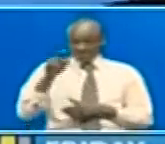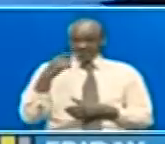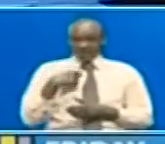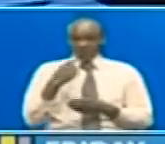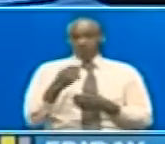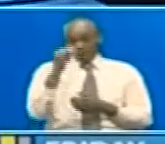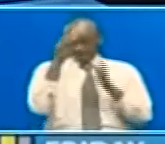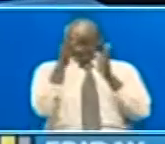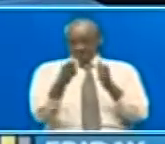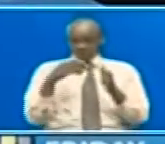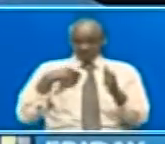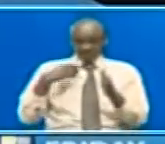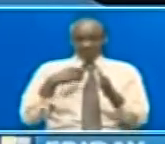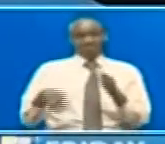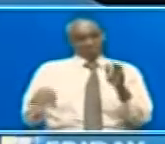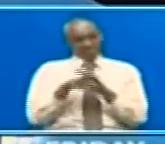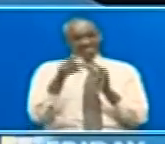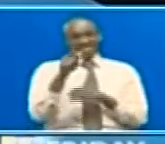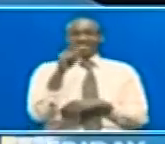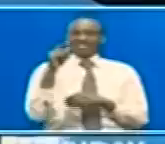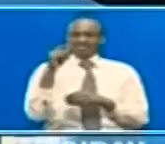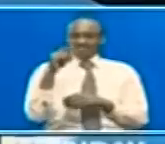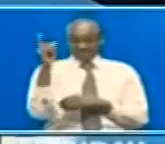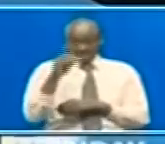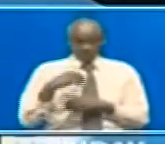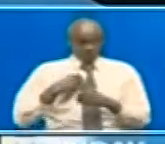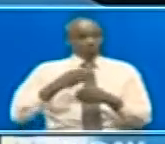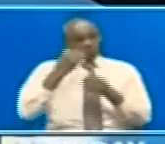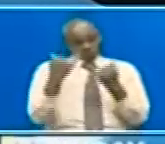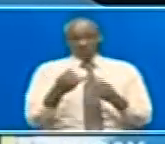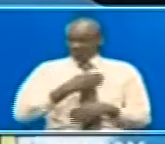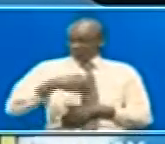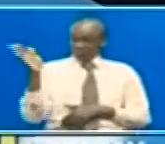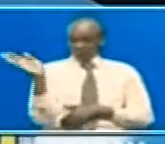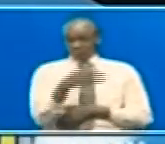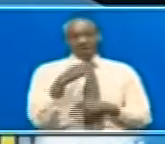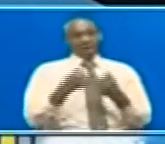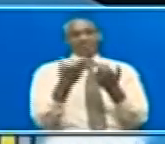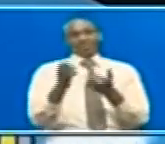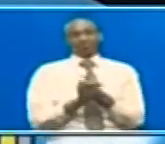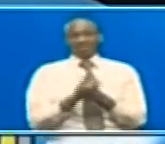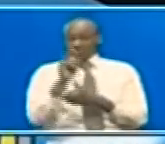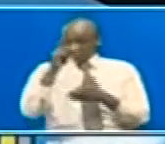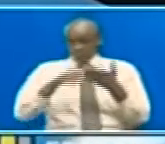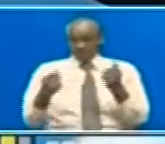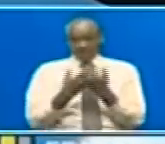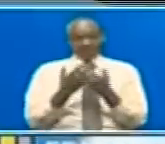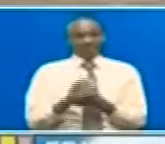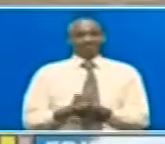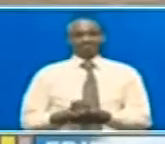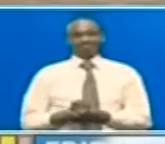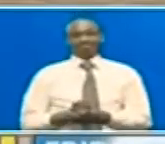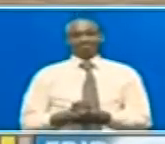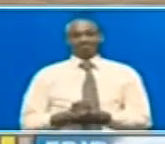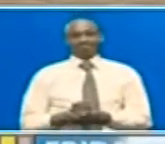innocent Tidimane were knocked out of the Nairobi International Junior Tennis Championship semi-final stage. Have a look.